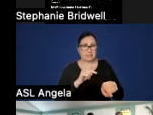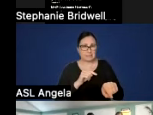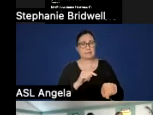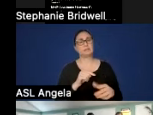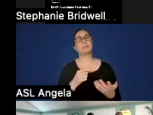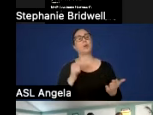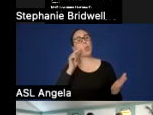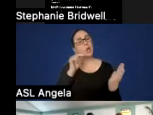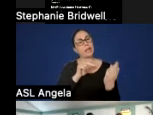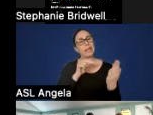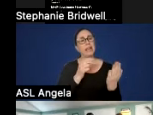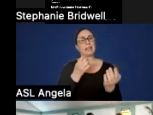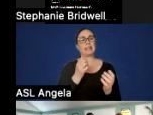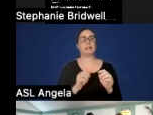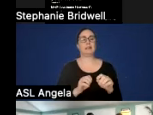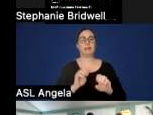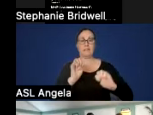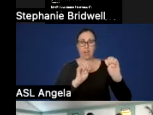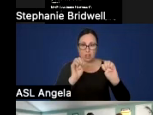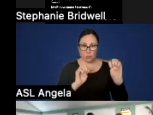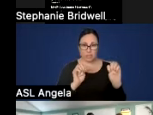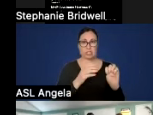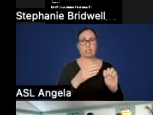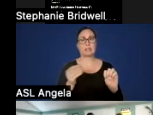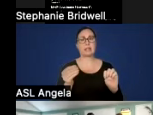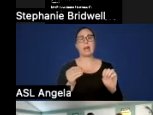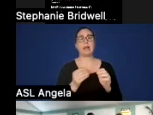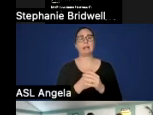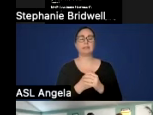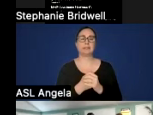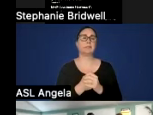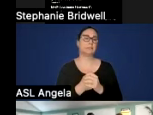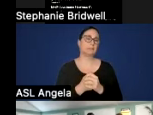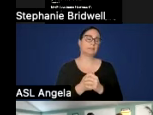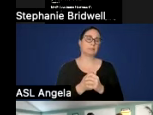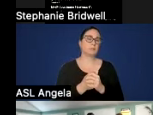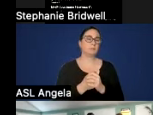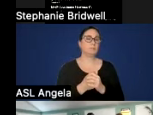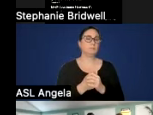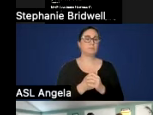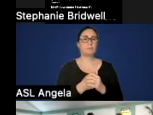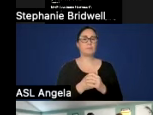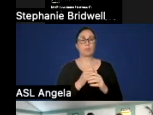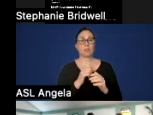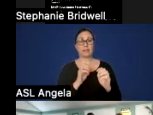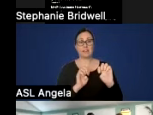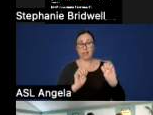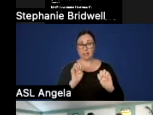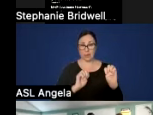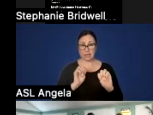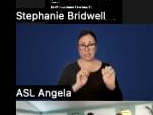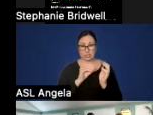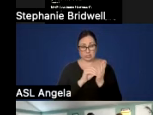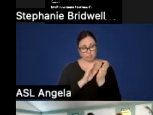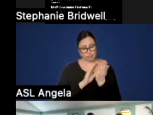bringing back feedback from survivors can be really eye-opening sometimes, right? And can be really uncomfortable even to sit